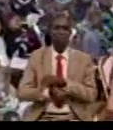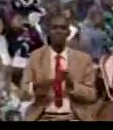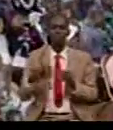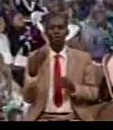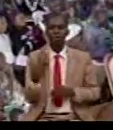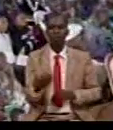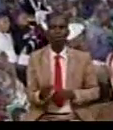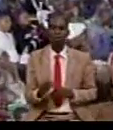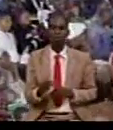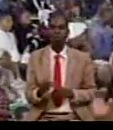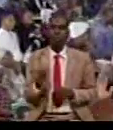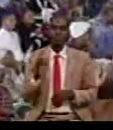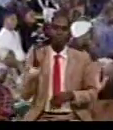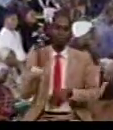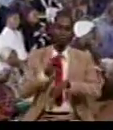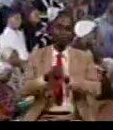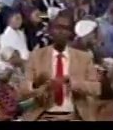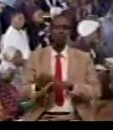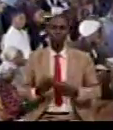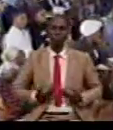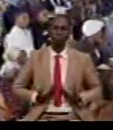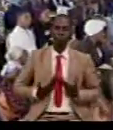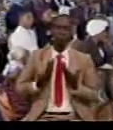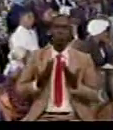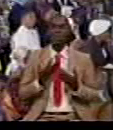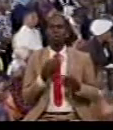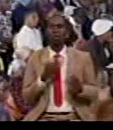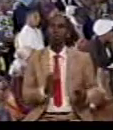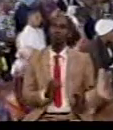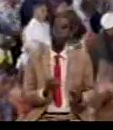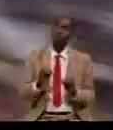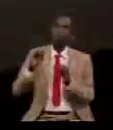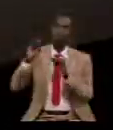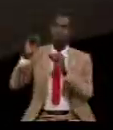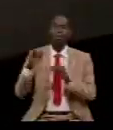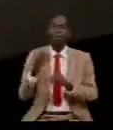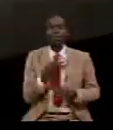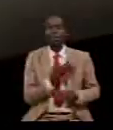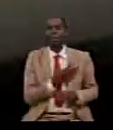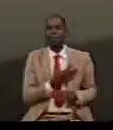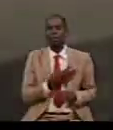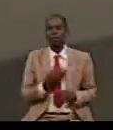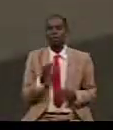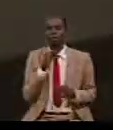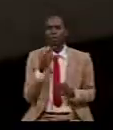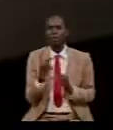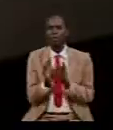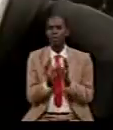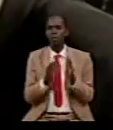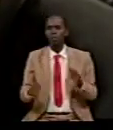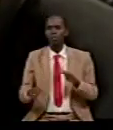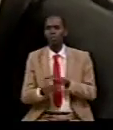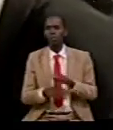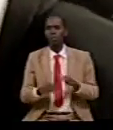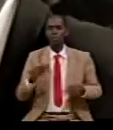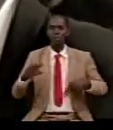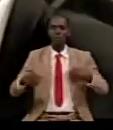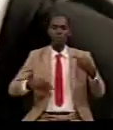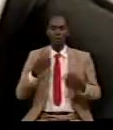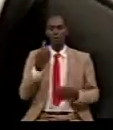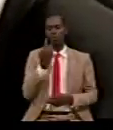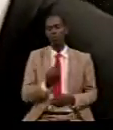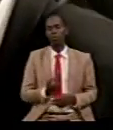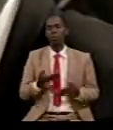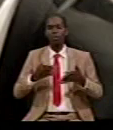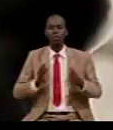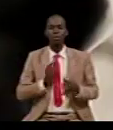grace and upward movement. It is all about the Bible-based revival alone. Let us join